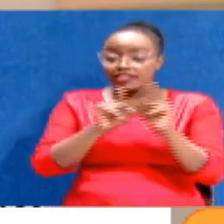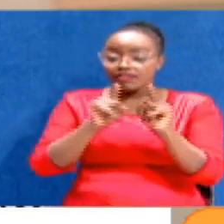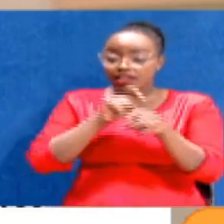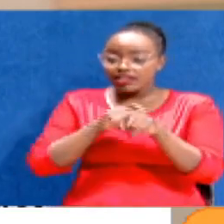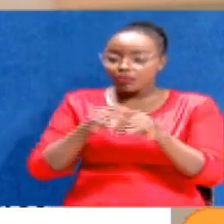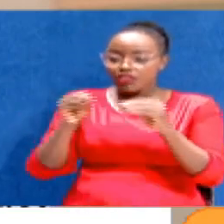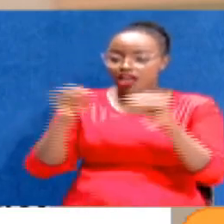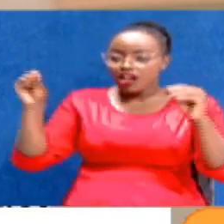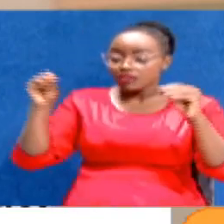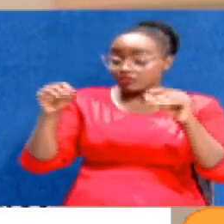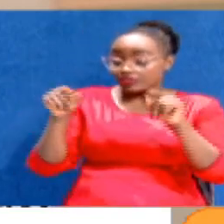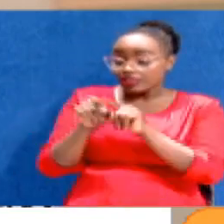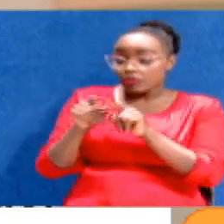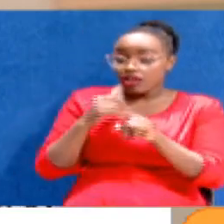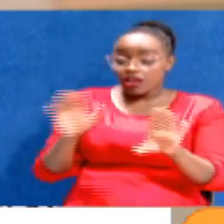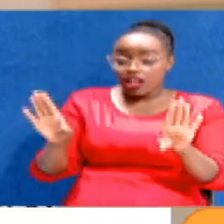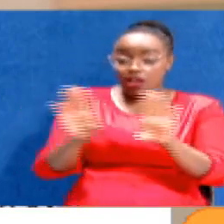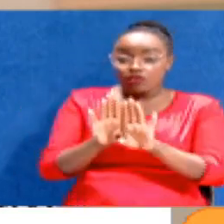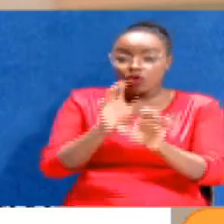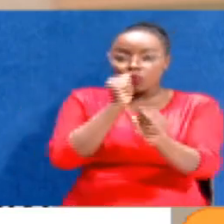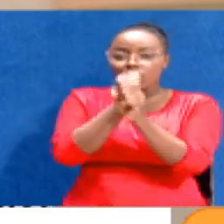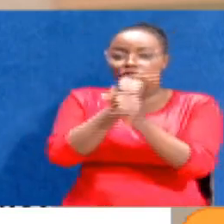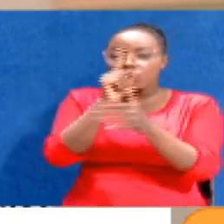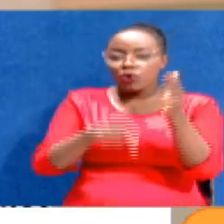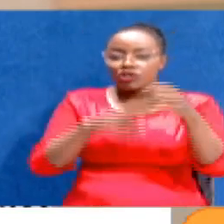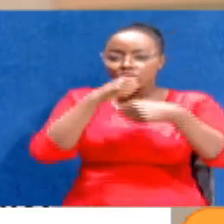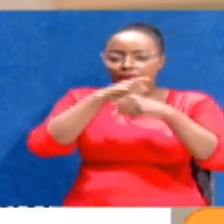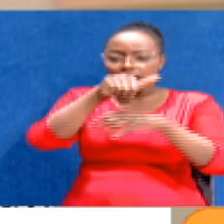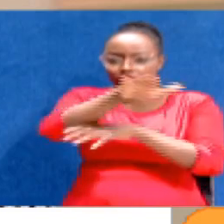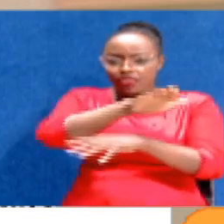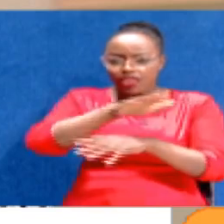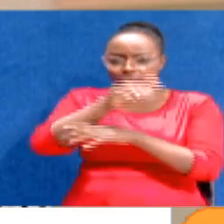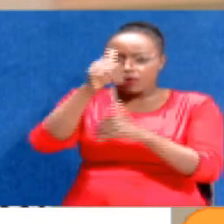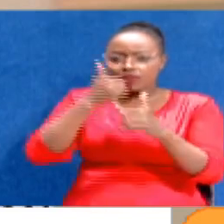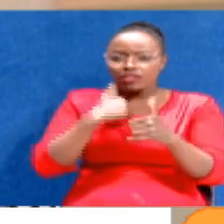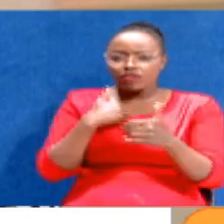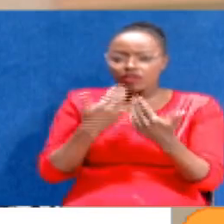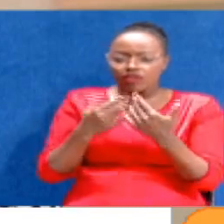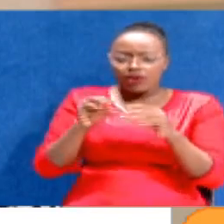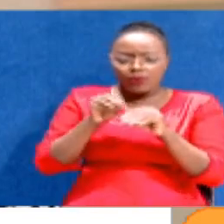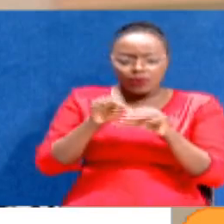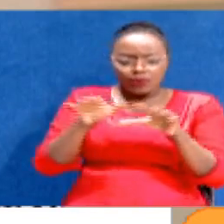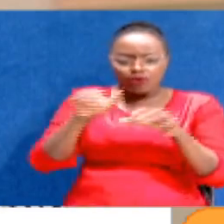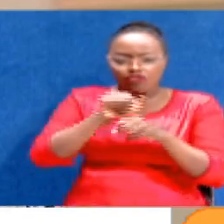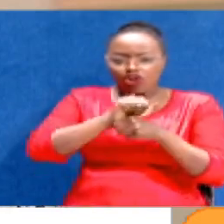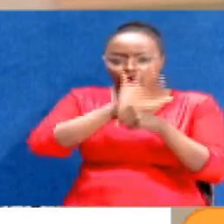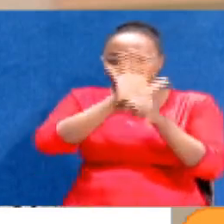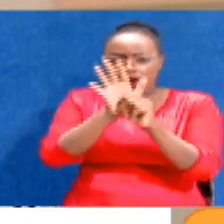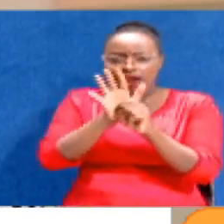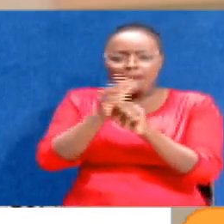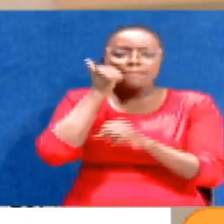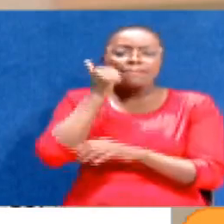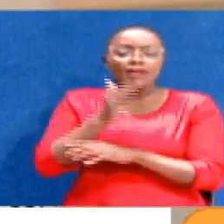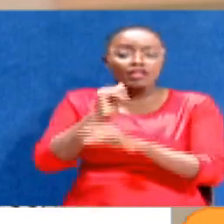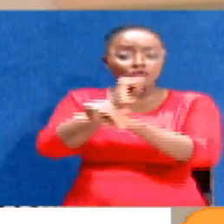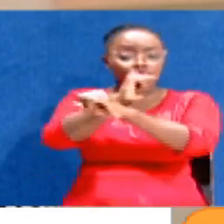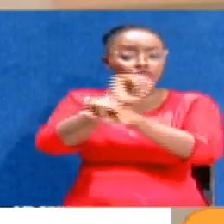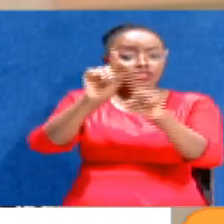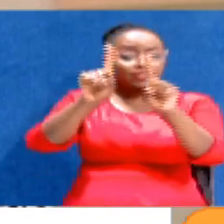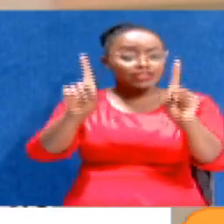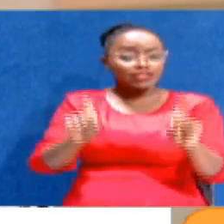the lockdown? And what are we doing to make sure the zone that is seemingly so prone to COVID-19 spikes is better